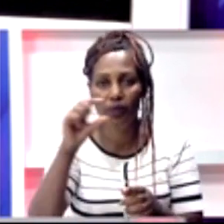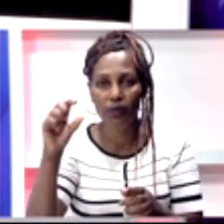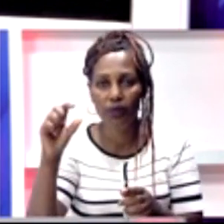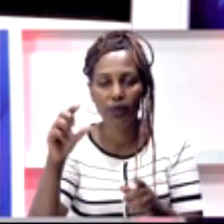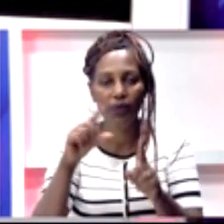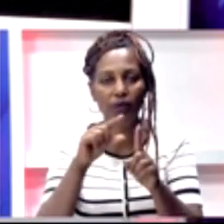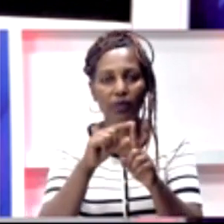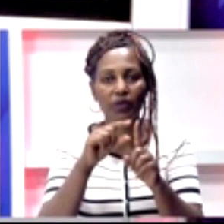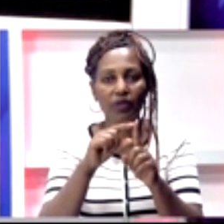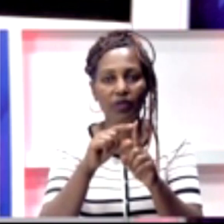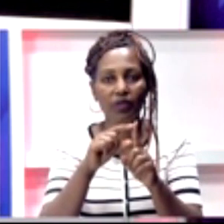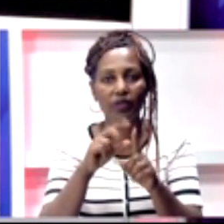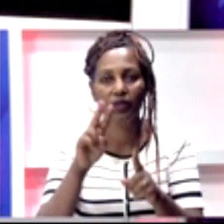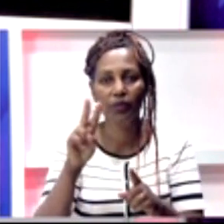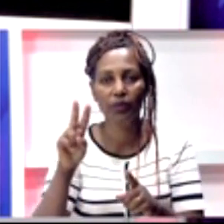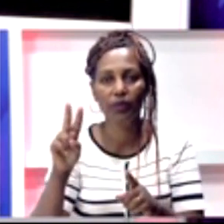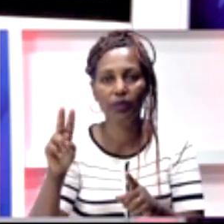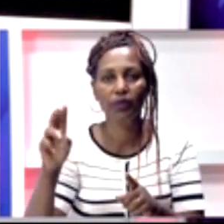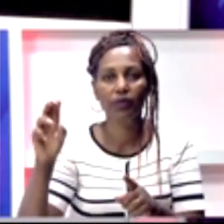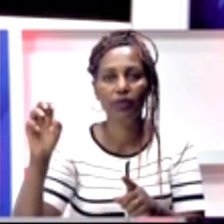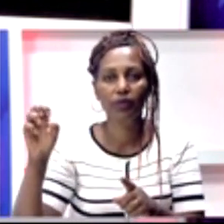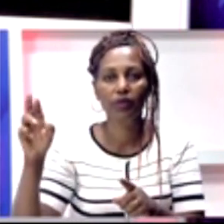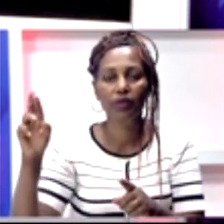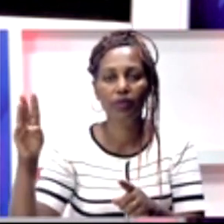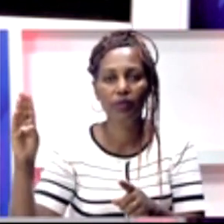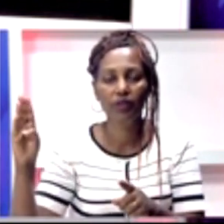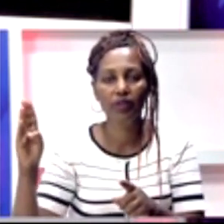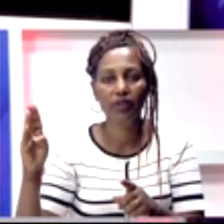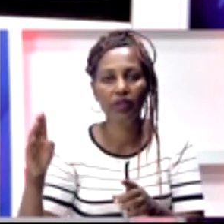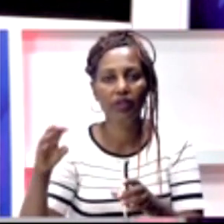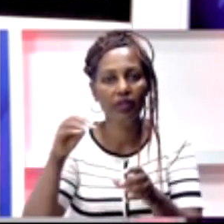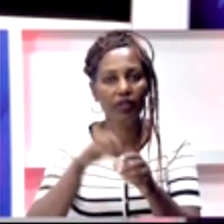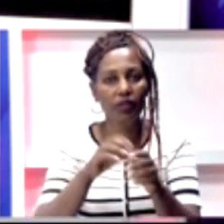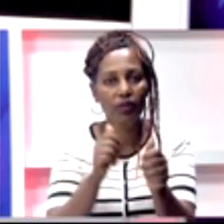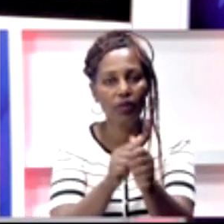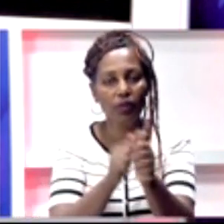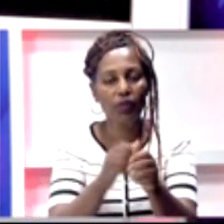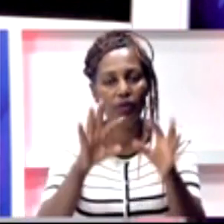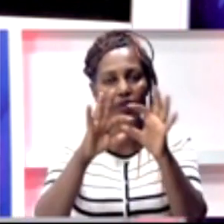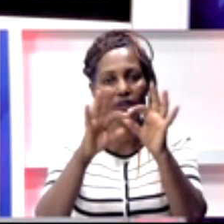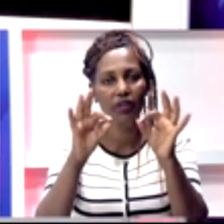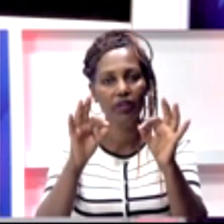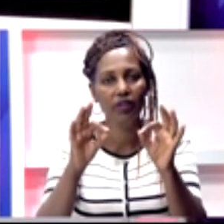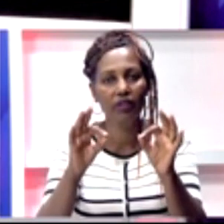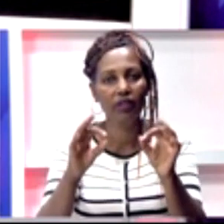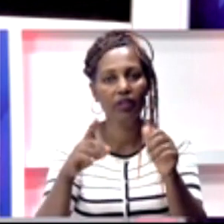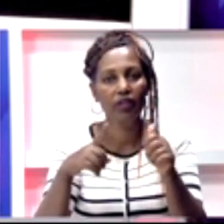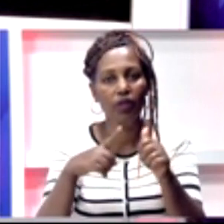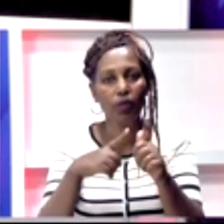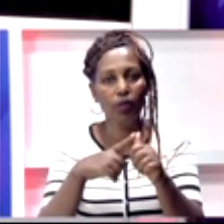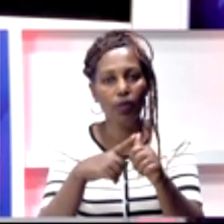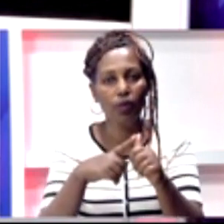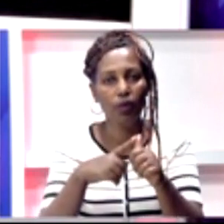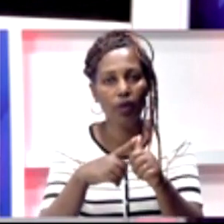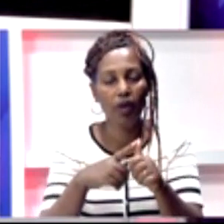verbs in the following four sentences. One, I'm